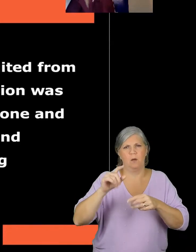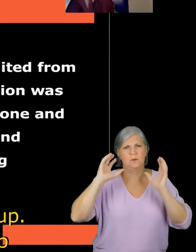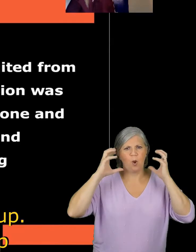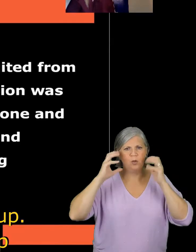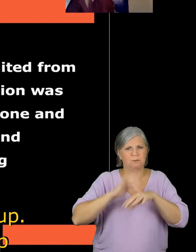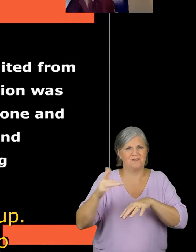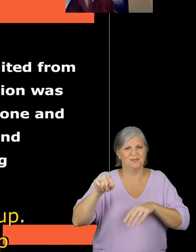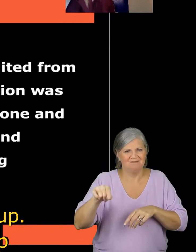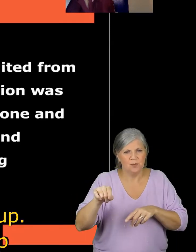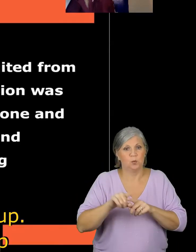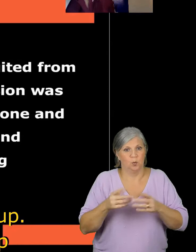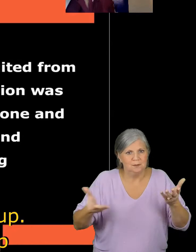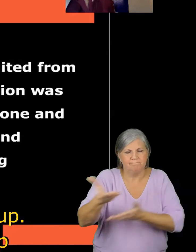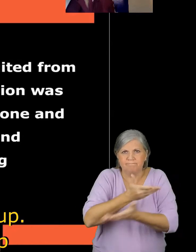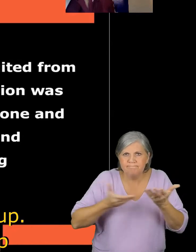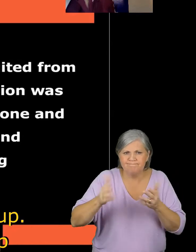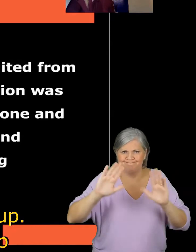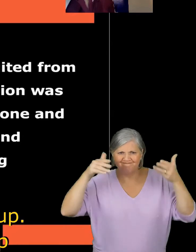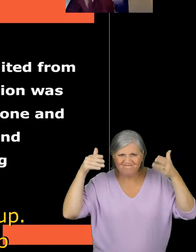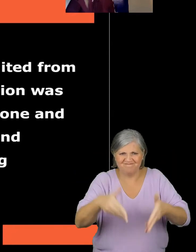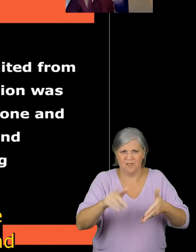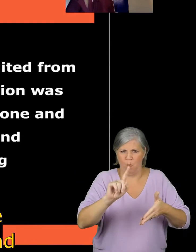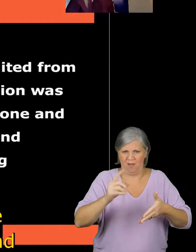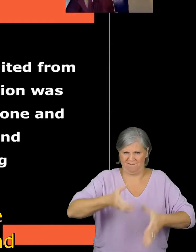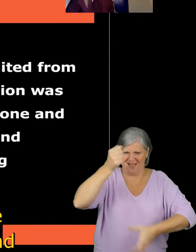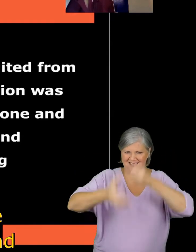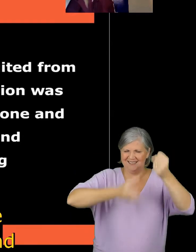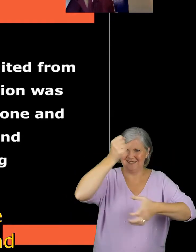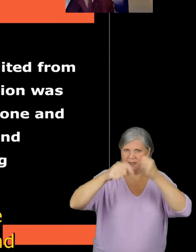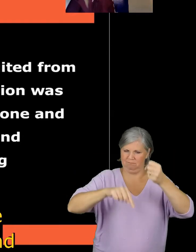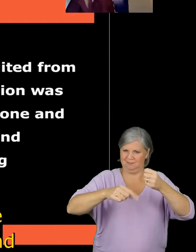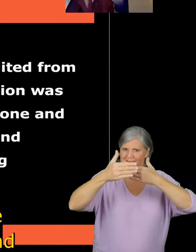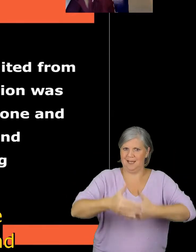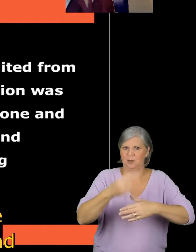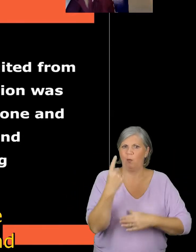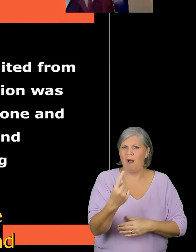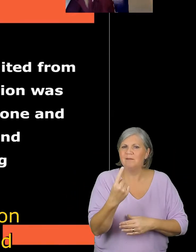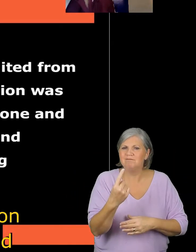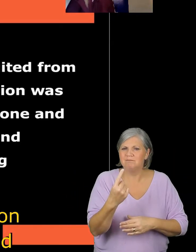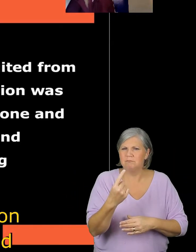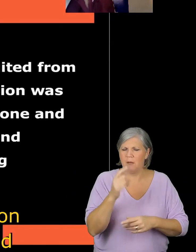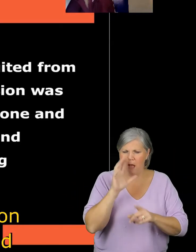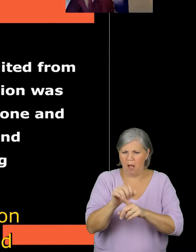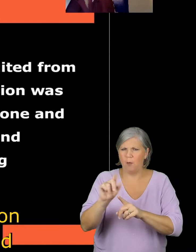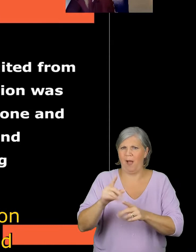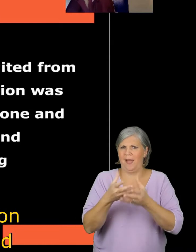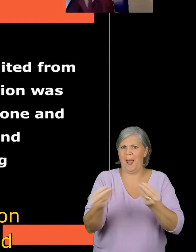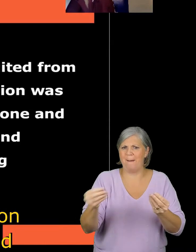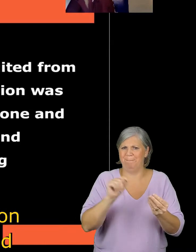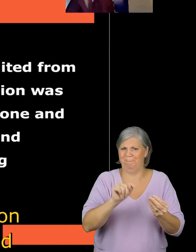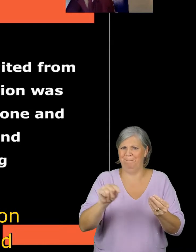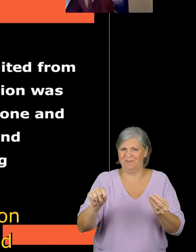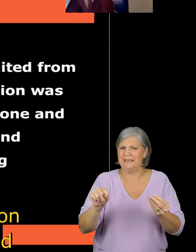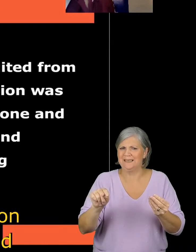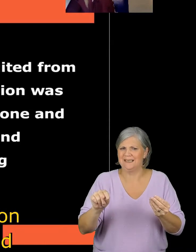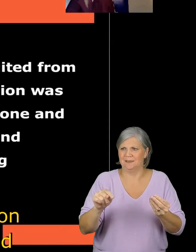research took the form of a discussion group. Participants for the group were recruited from the audiology profession, and discussion was centred around